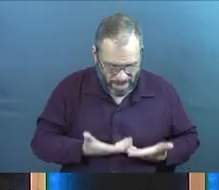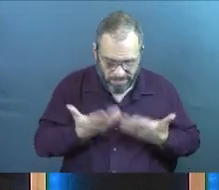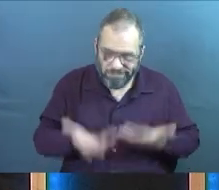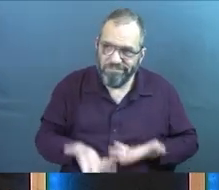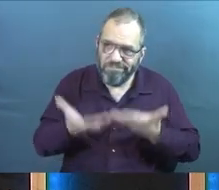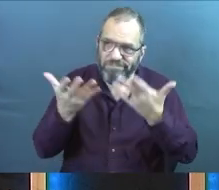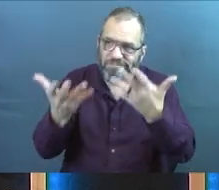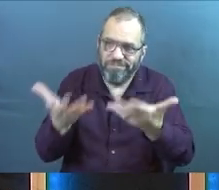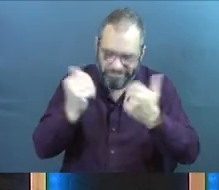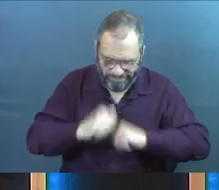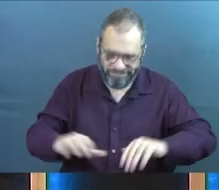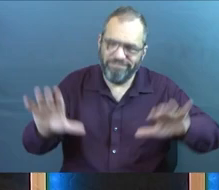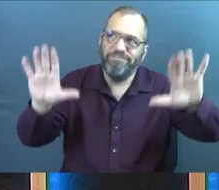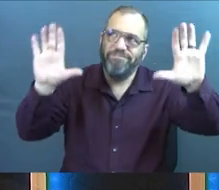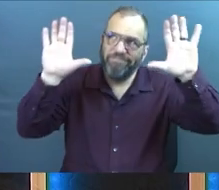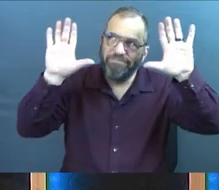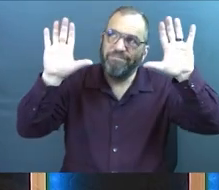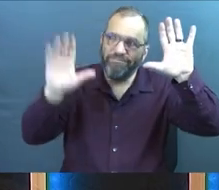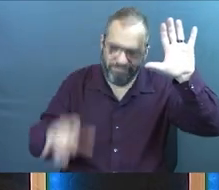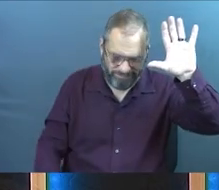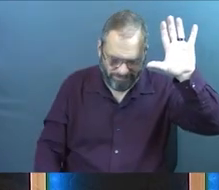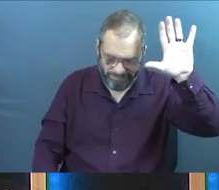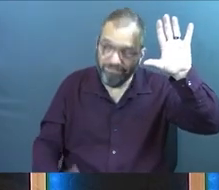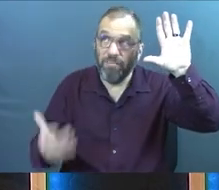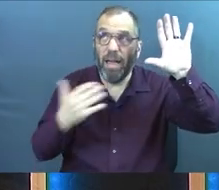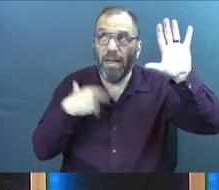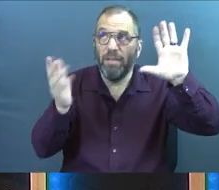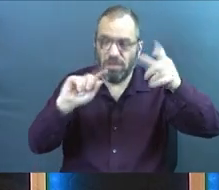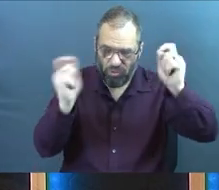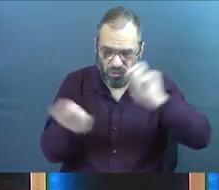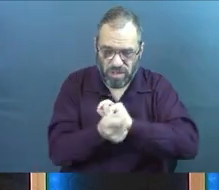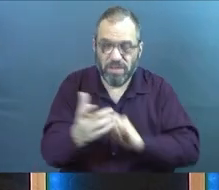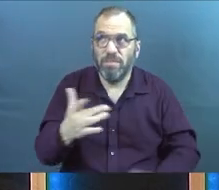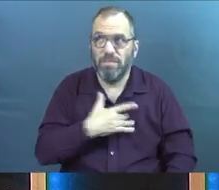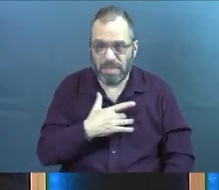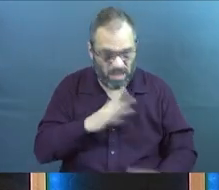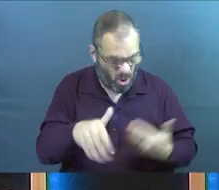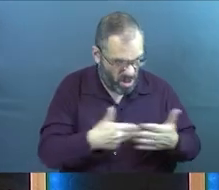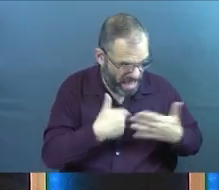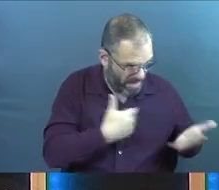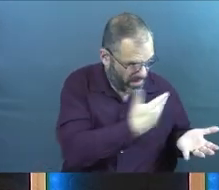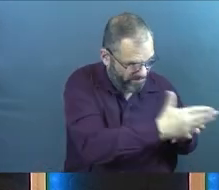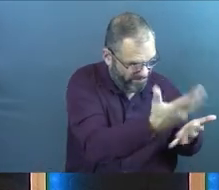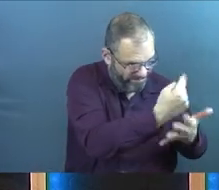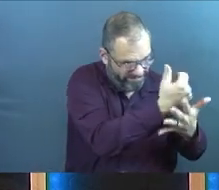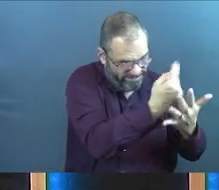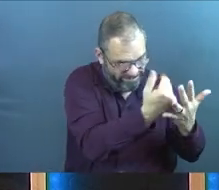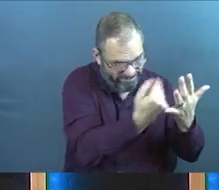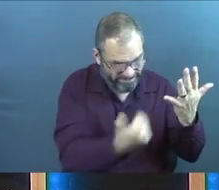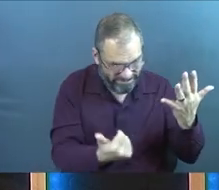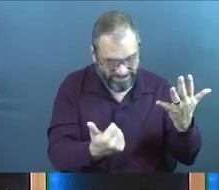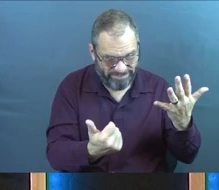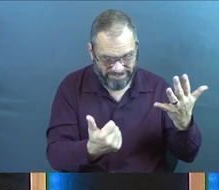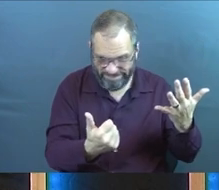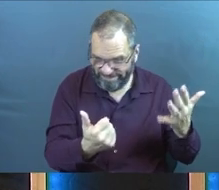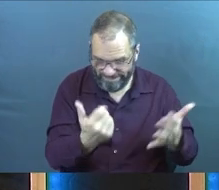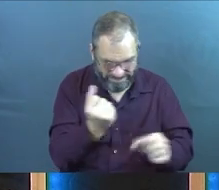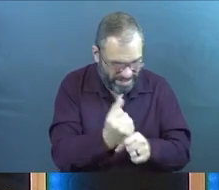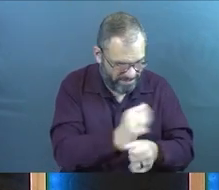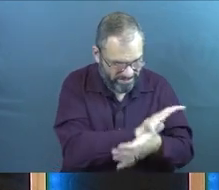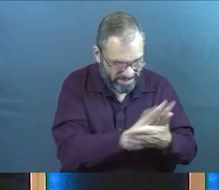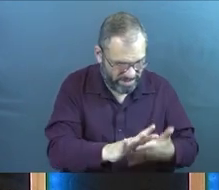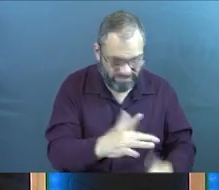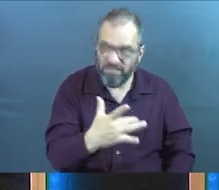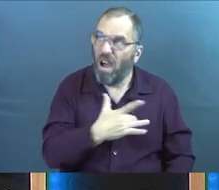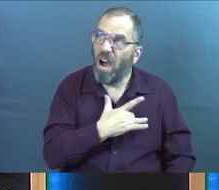lay my defense down, Jesus. Have your way. Change me. Get rid of the things that are in me that are not good. Create a clean heart in me,